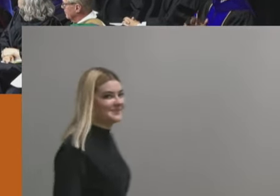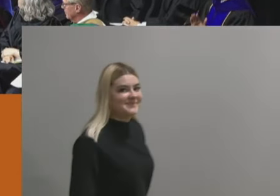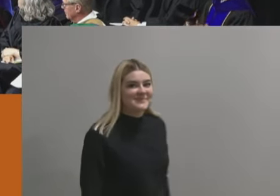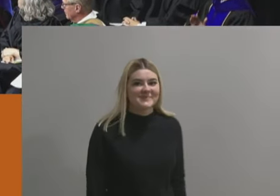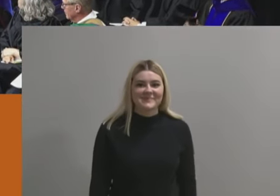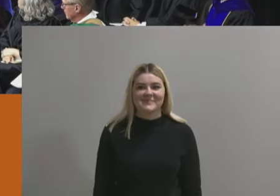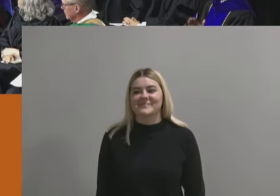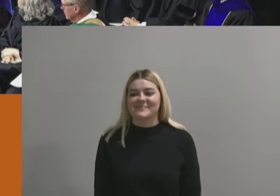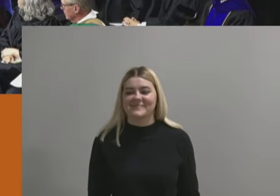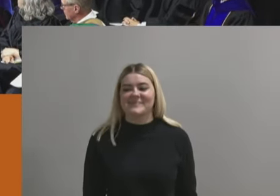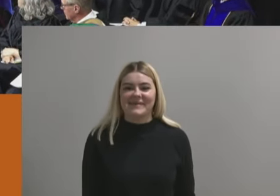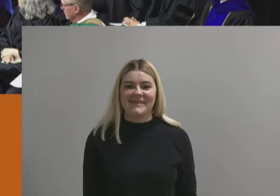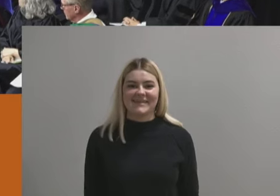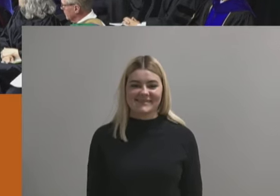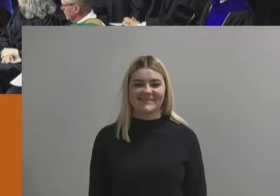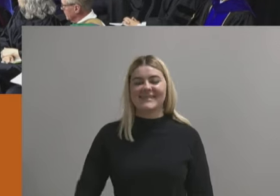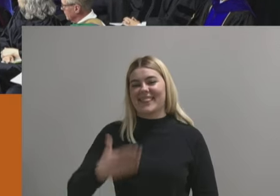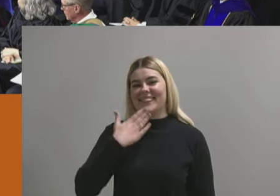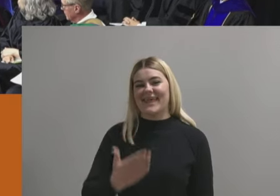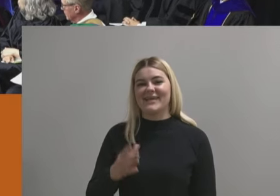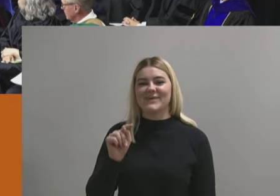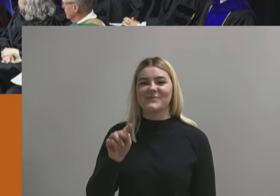Thank you, Troy.